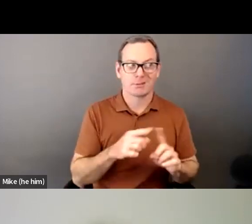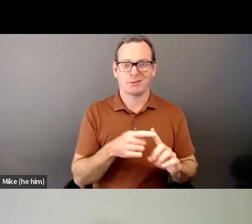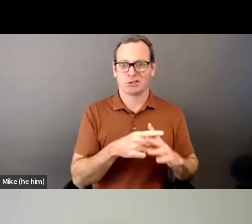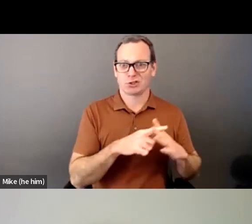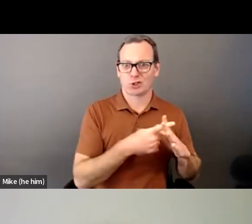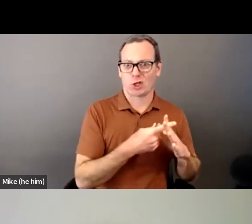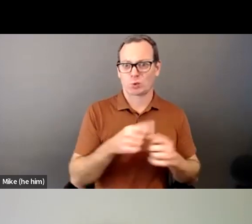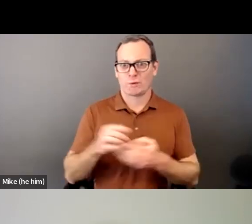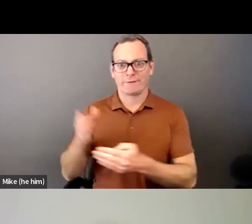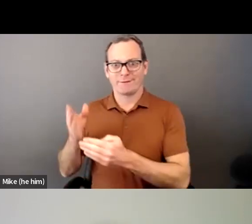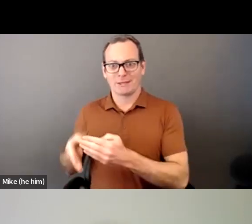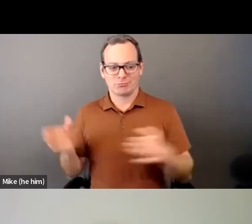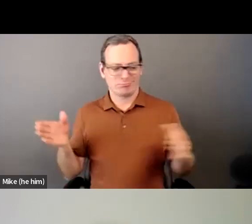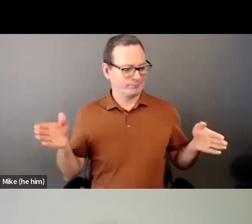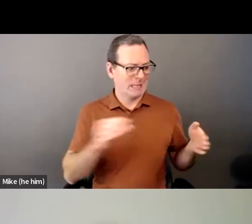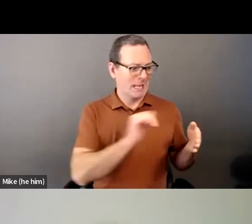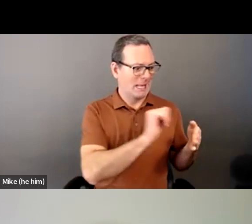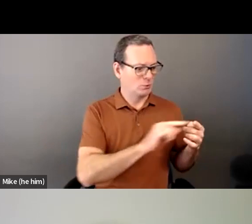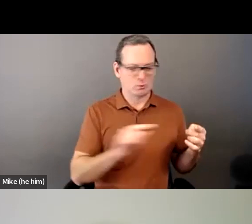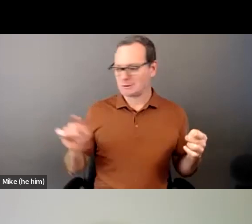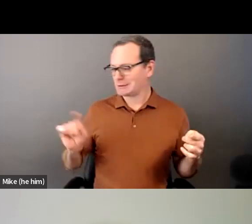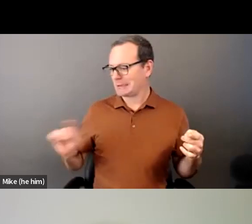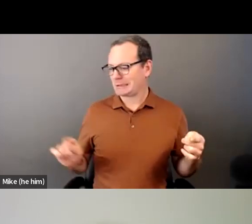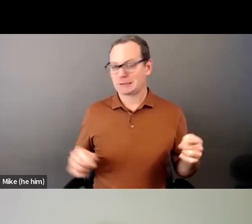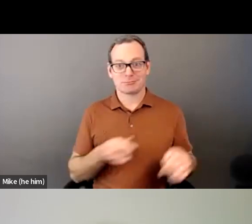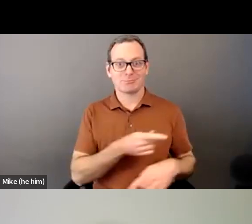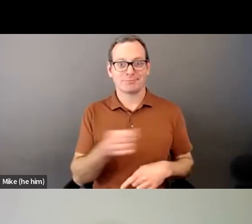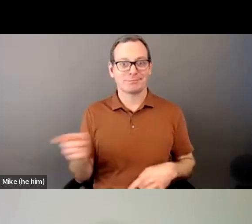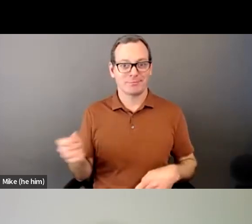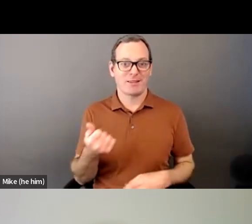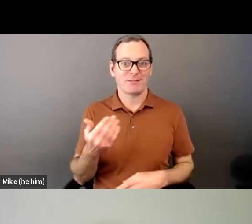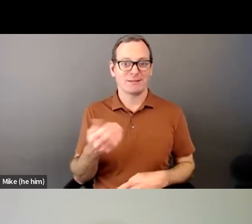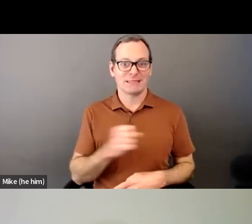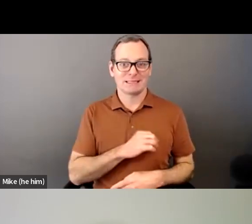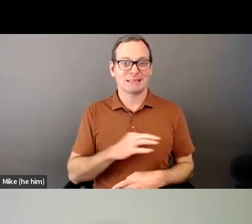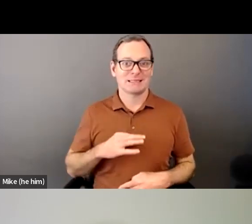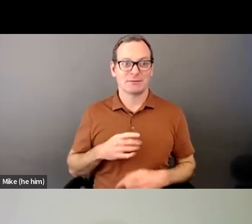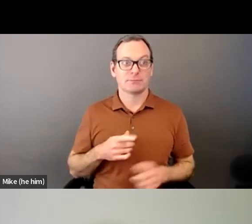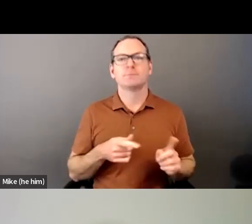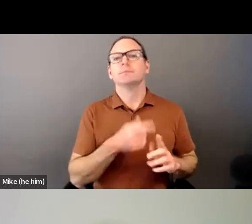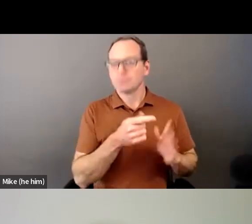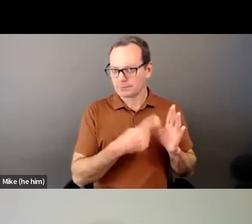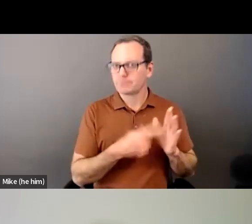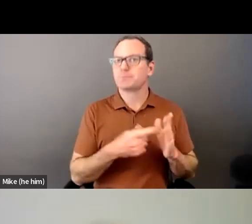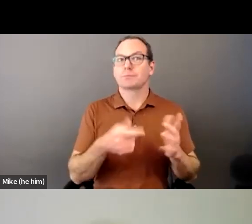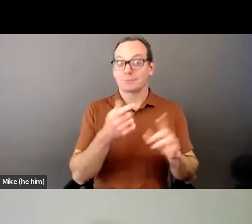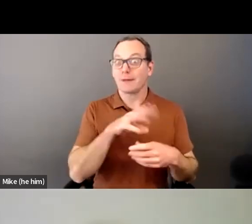it together. And they're even involved in sales. So they make some sales calls and they present the Goodness Gift